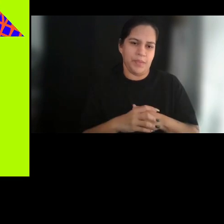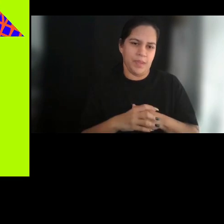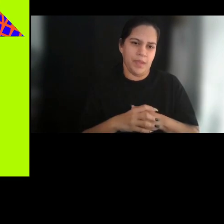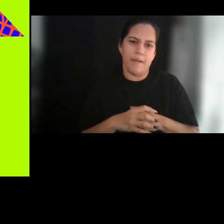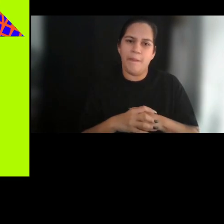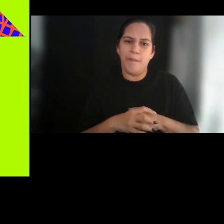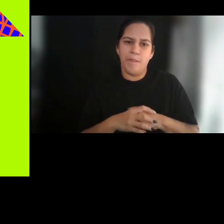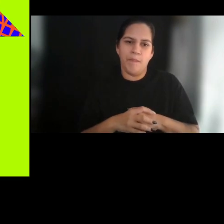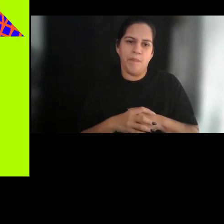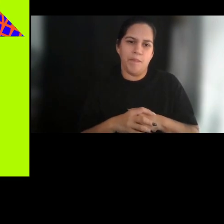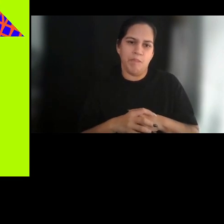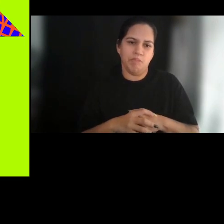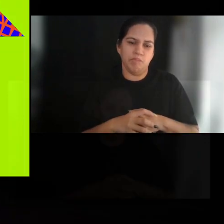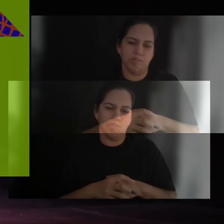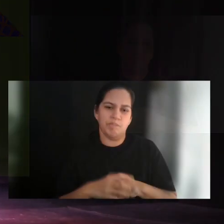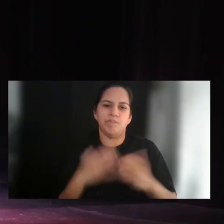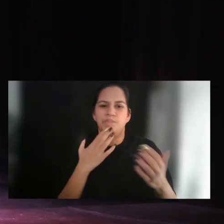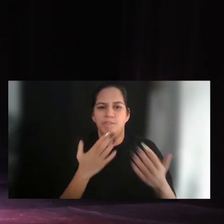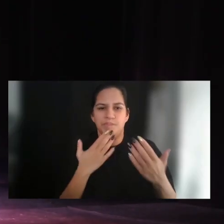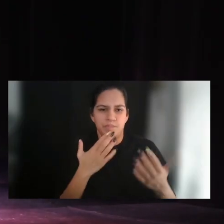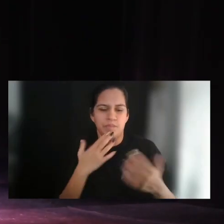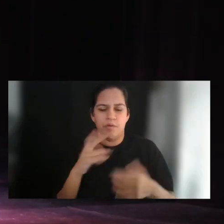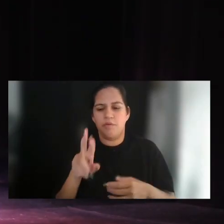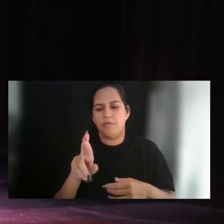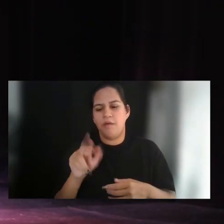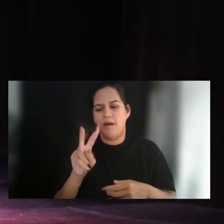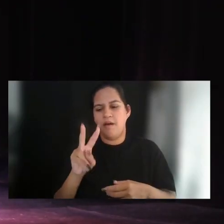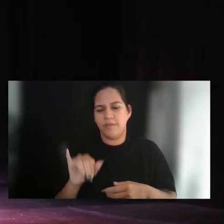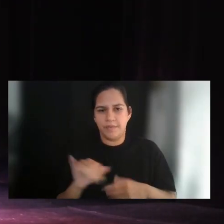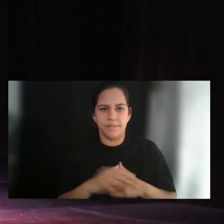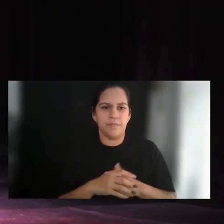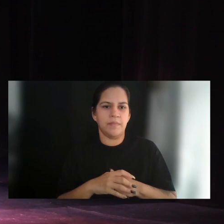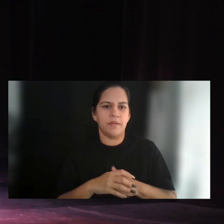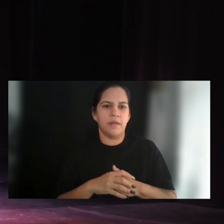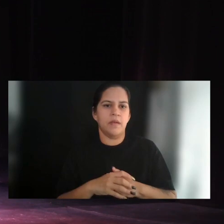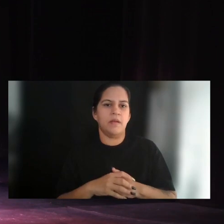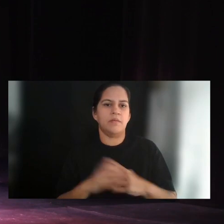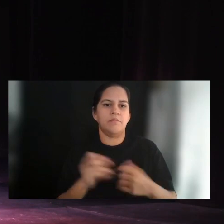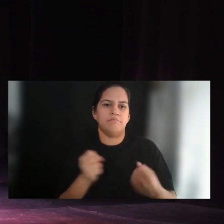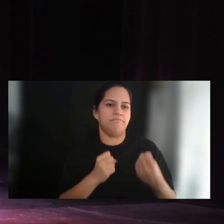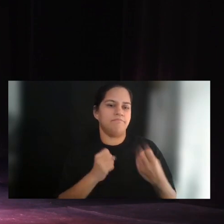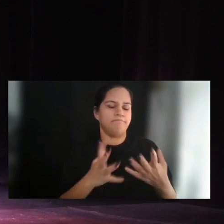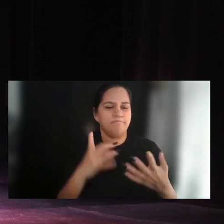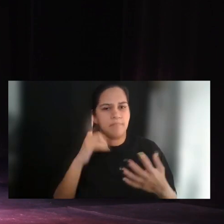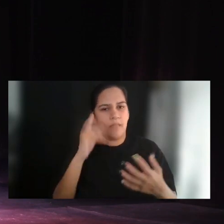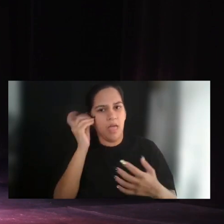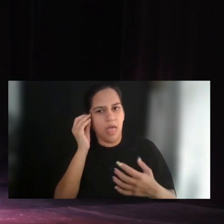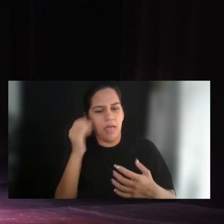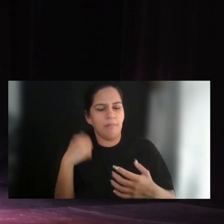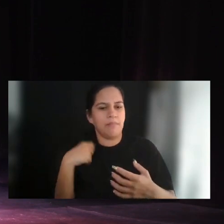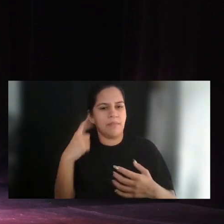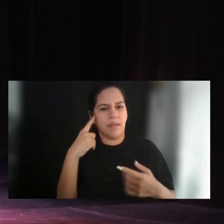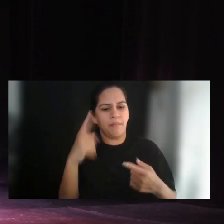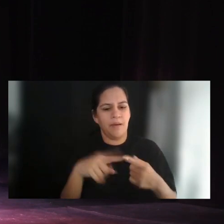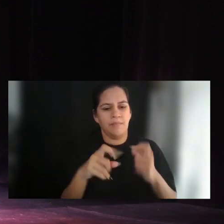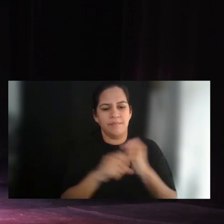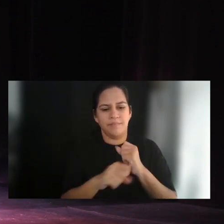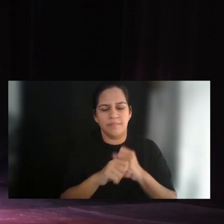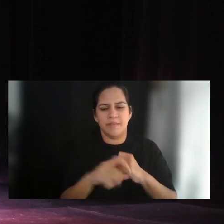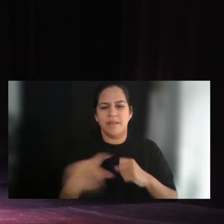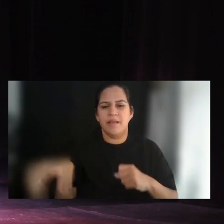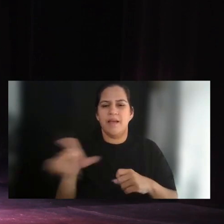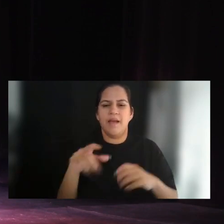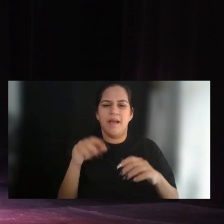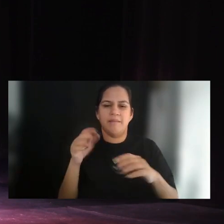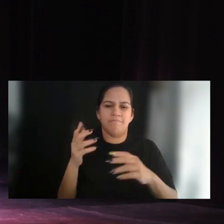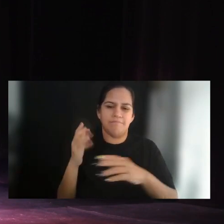Thank you, Ravi. There's so much to think about. I keep thinking about a series called Democratizing Access, Curating Access.